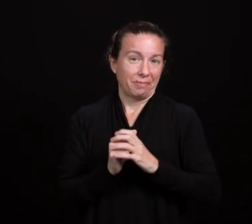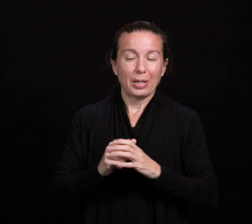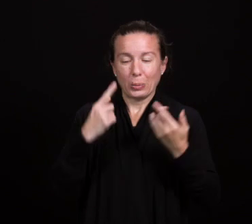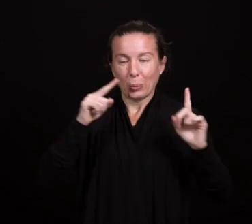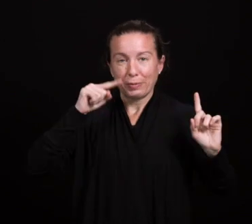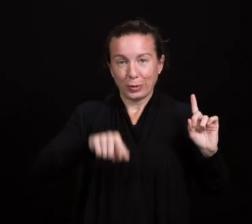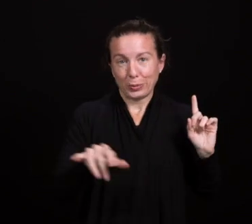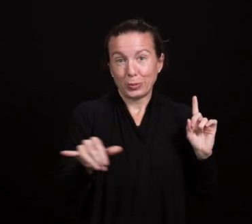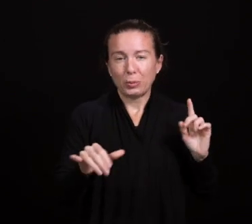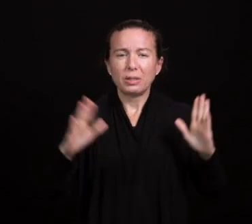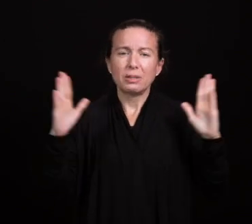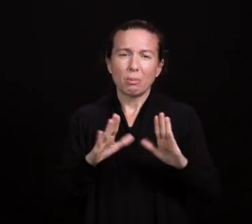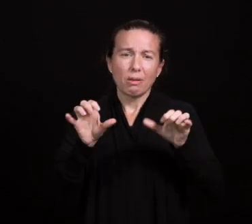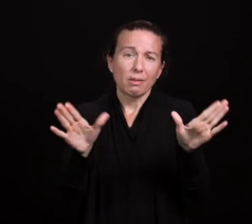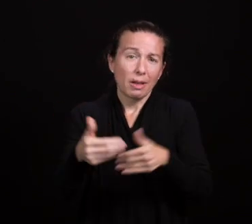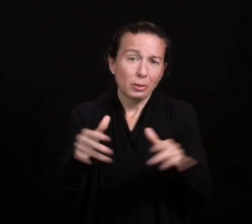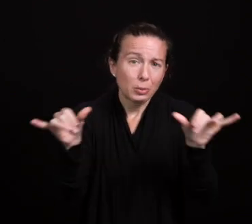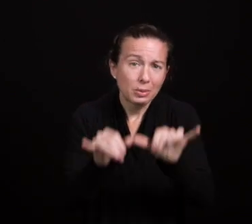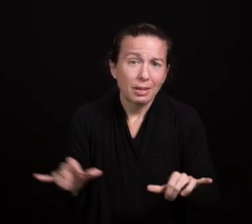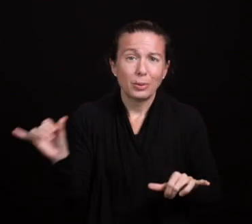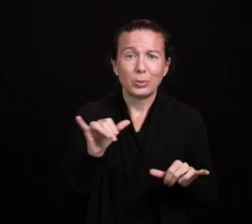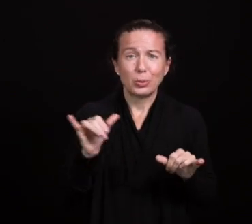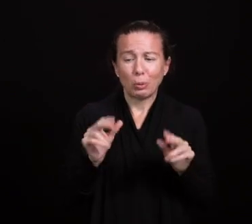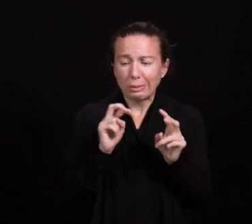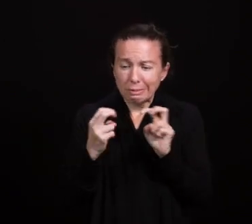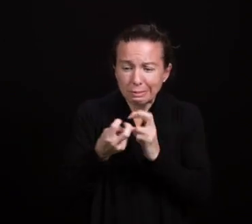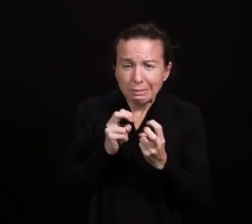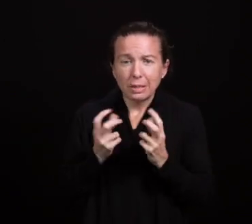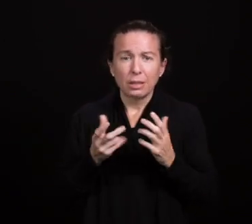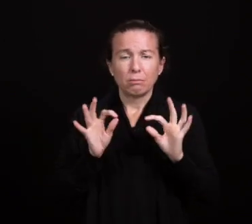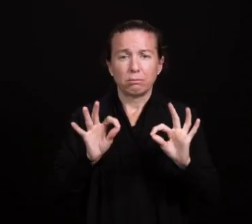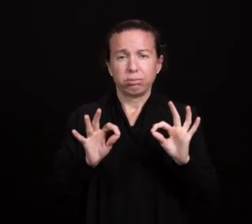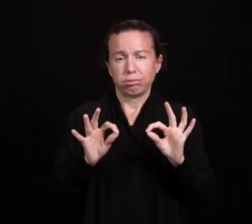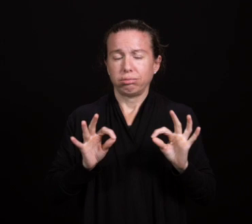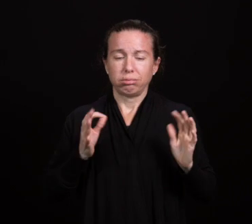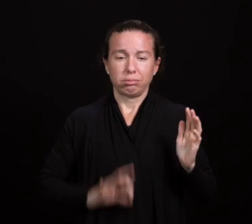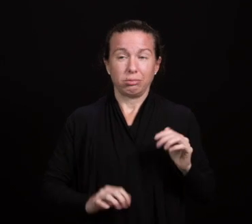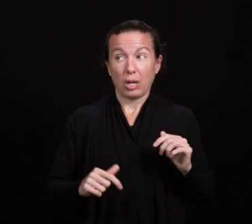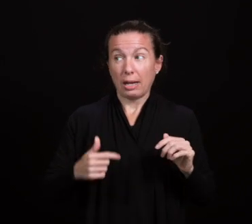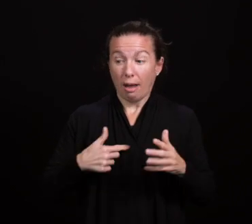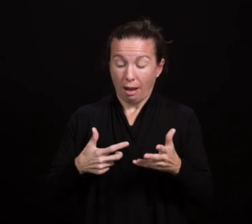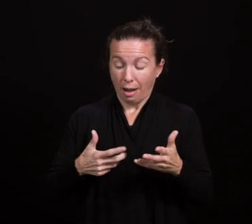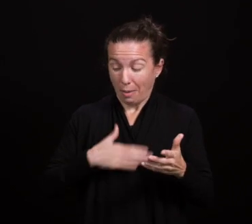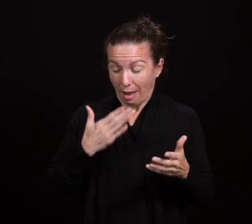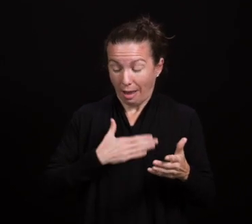so glad I trusted my gut and went with St. Dom's. So at 4 years old, when she lost more